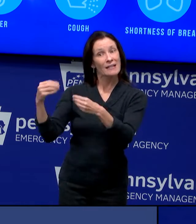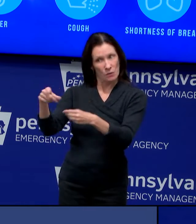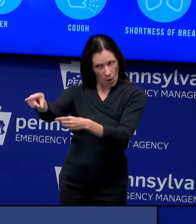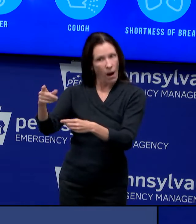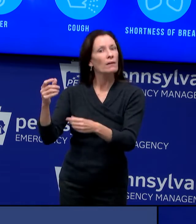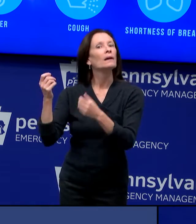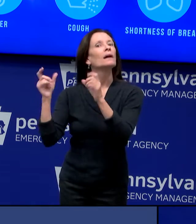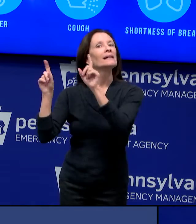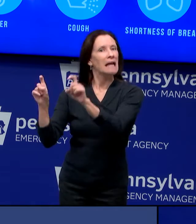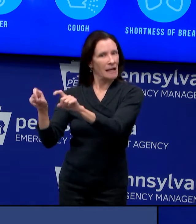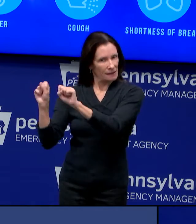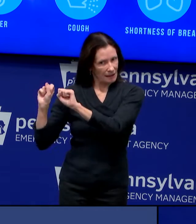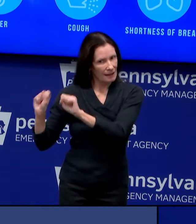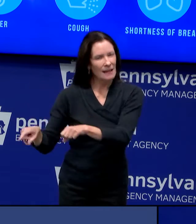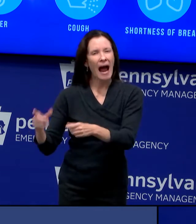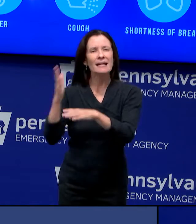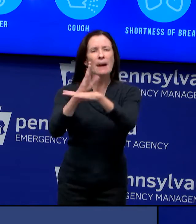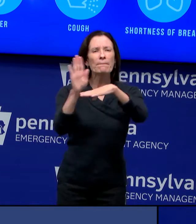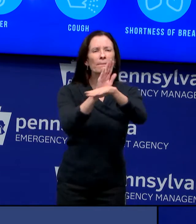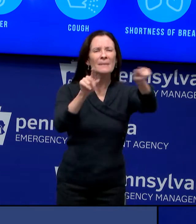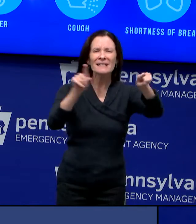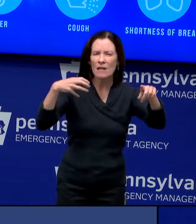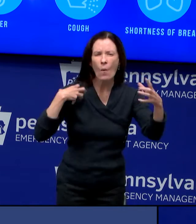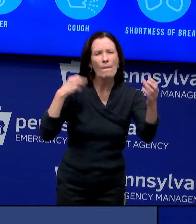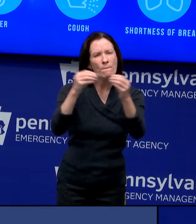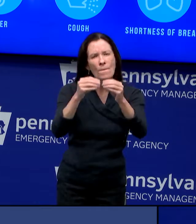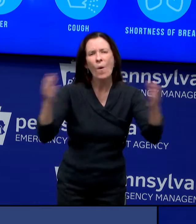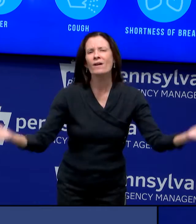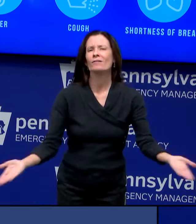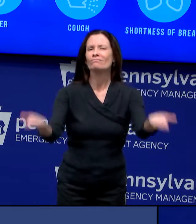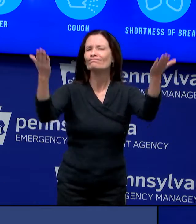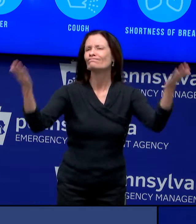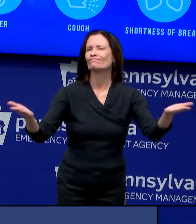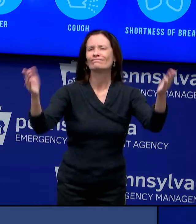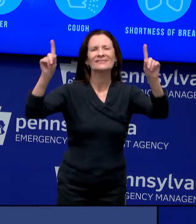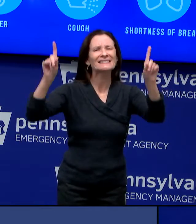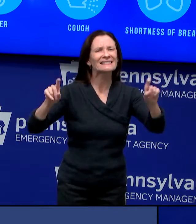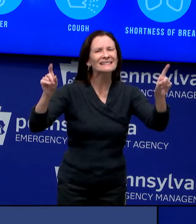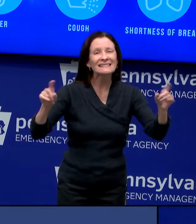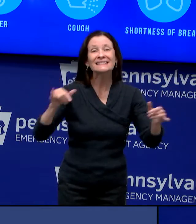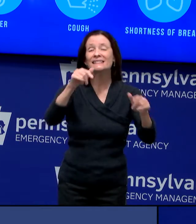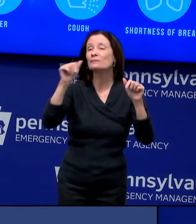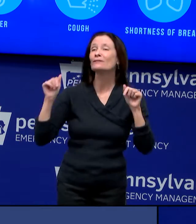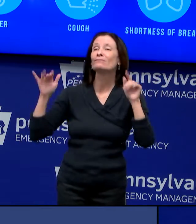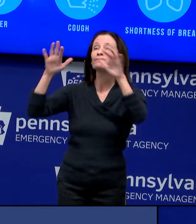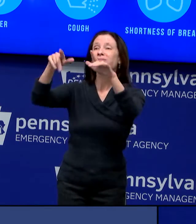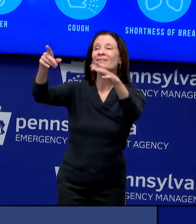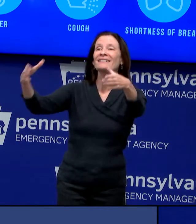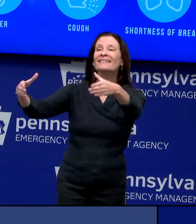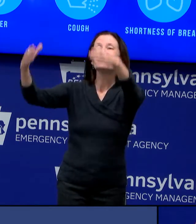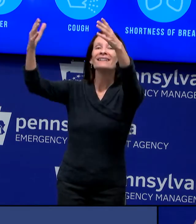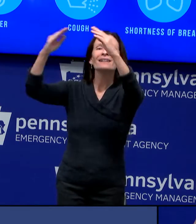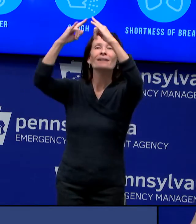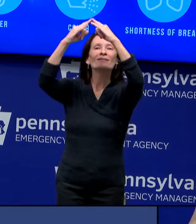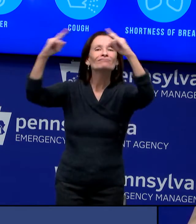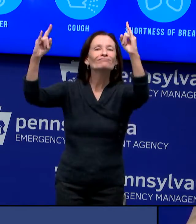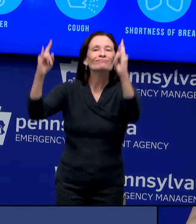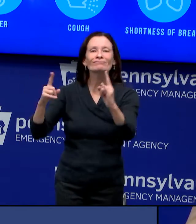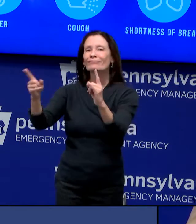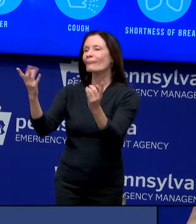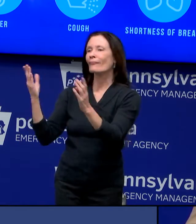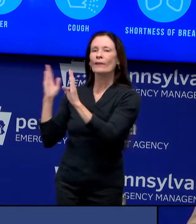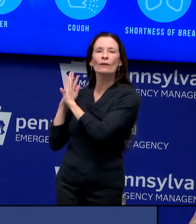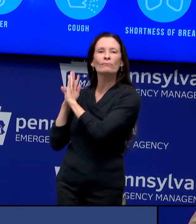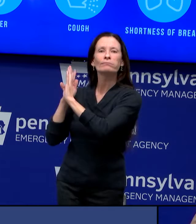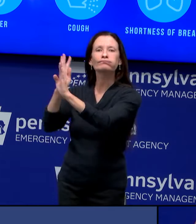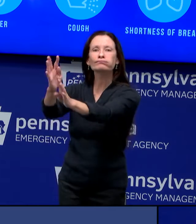the possibility of having a mass testing site available. We heard the possibility of mobile testing today from